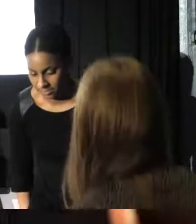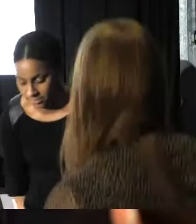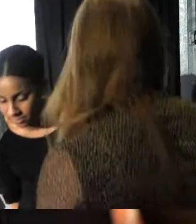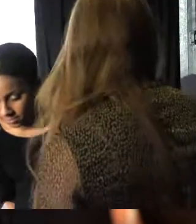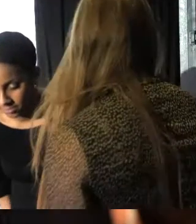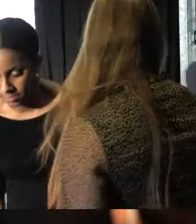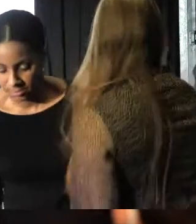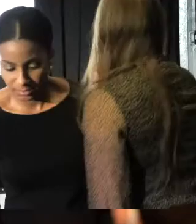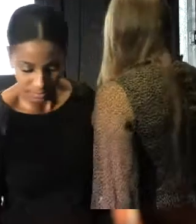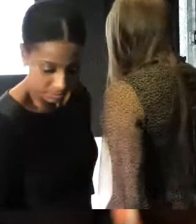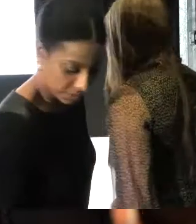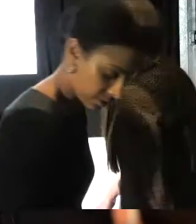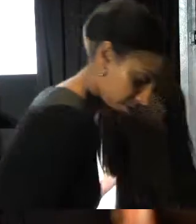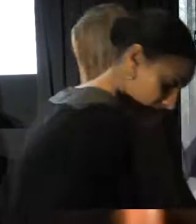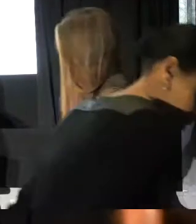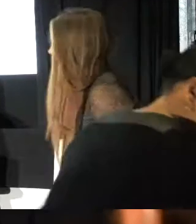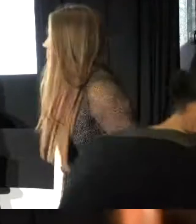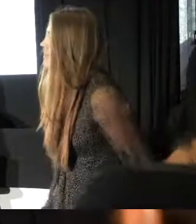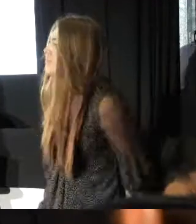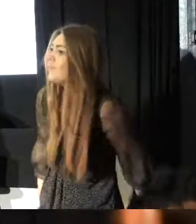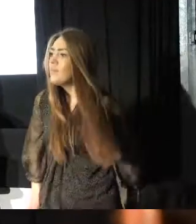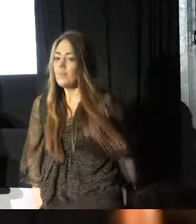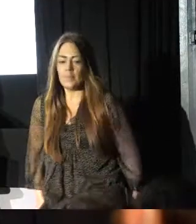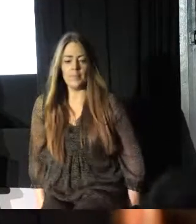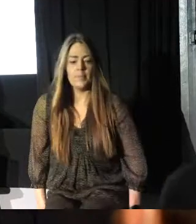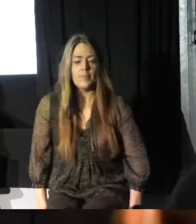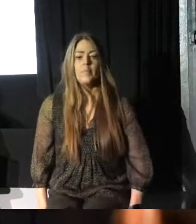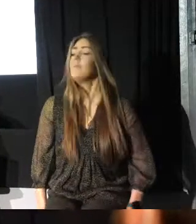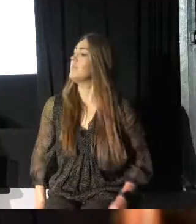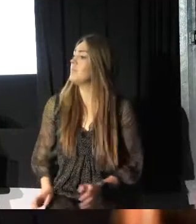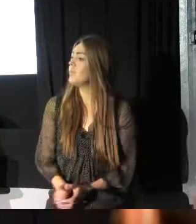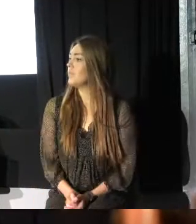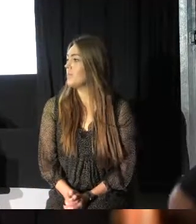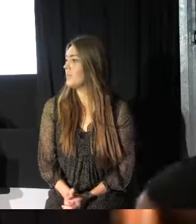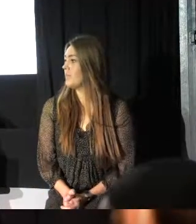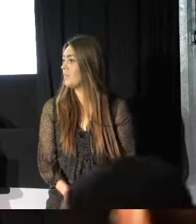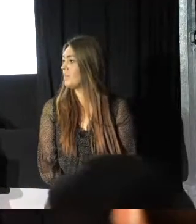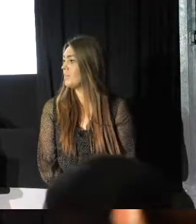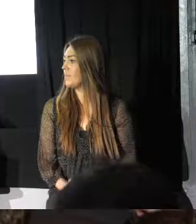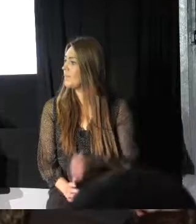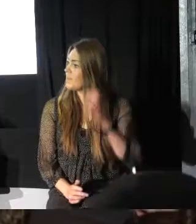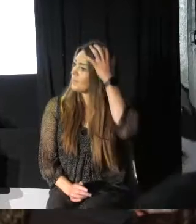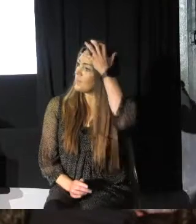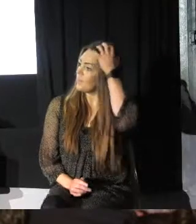Yeah, one from, okay, right. Okay, yeah.